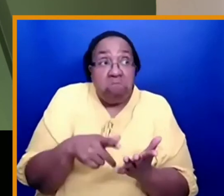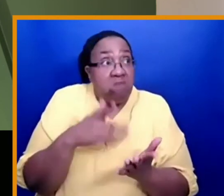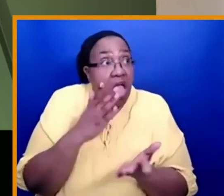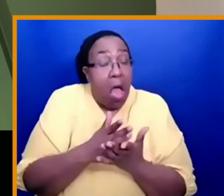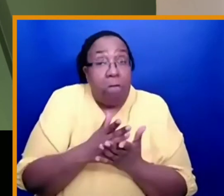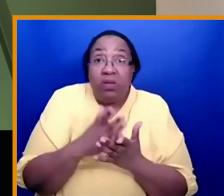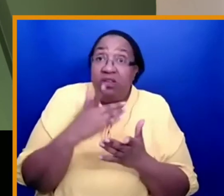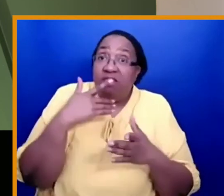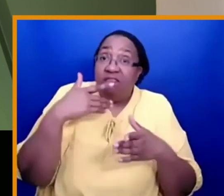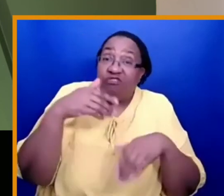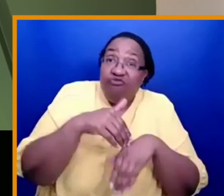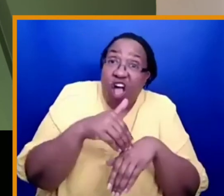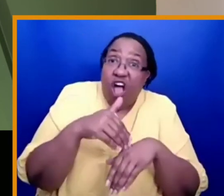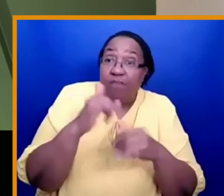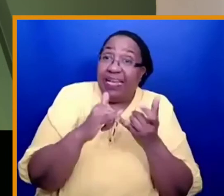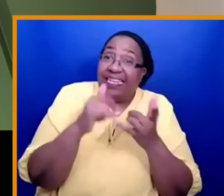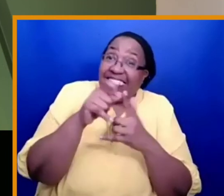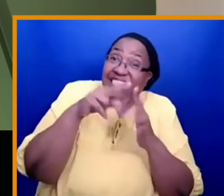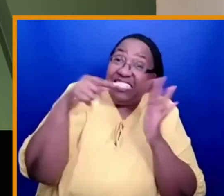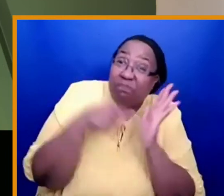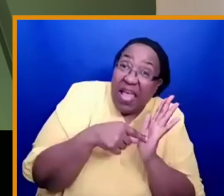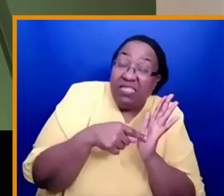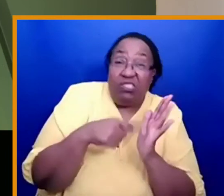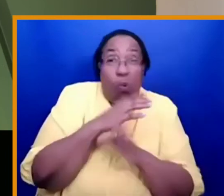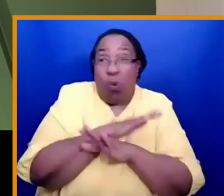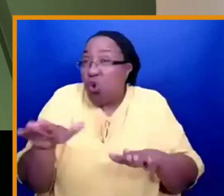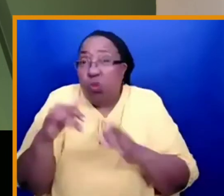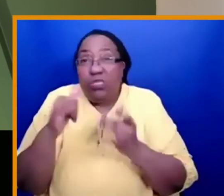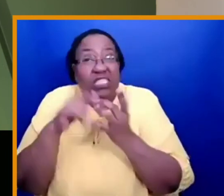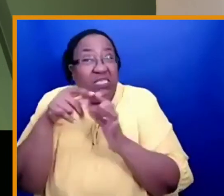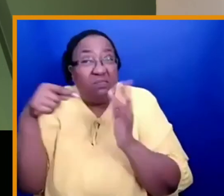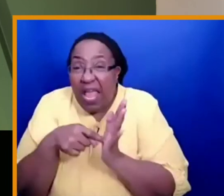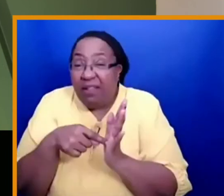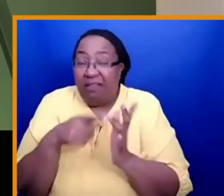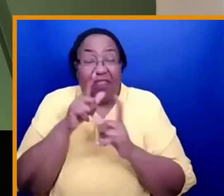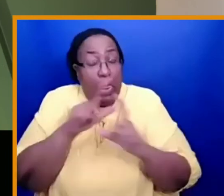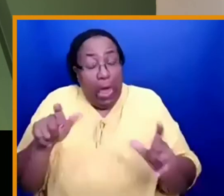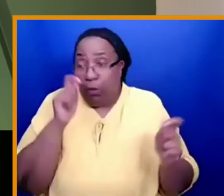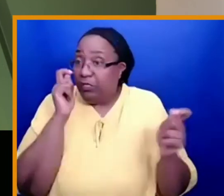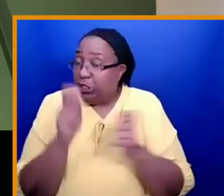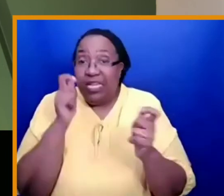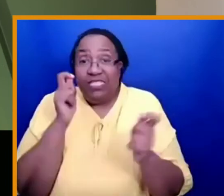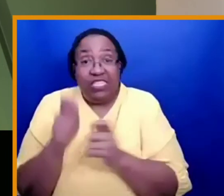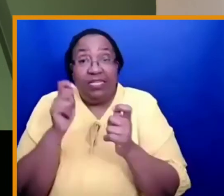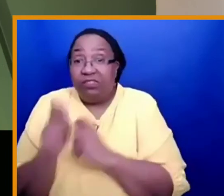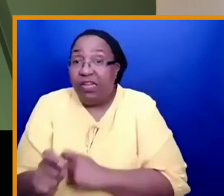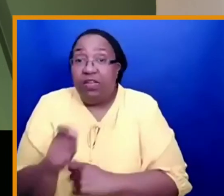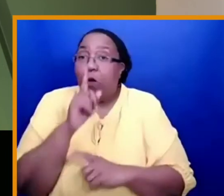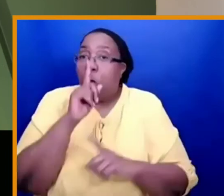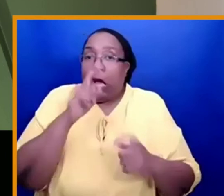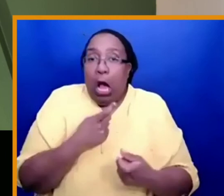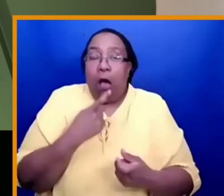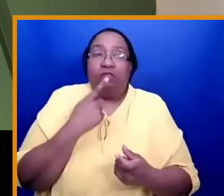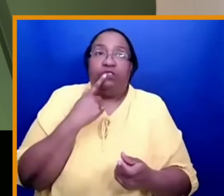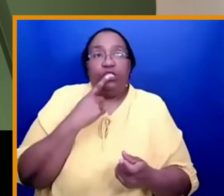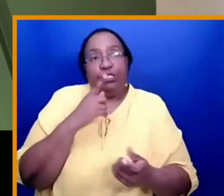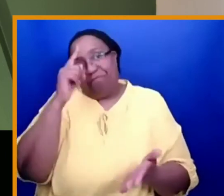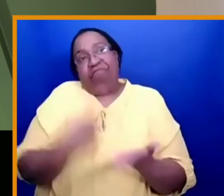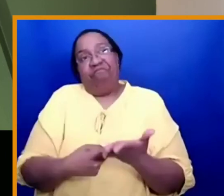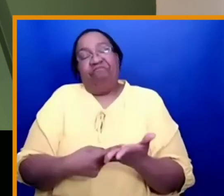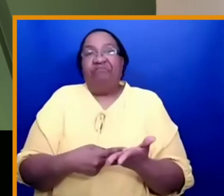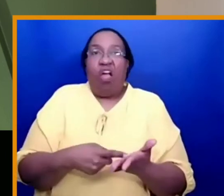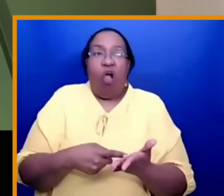of Offenders Act, the language keeps changing. It's too easy for employers to take a blanket approach, to make sweeping decisions about which roles require